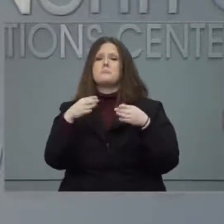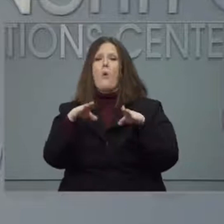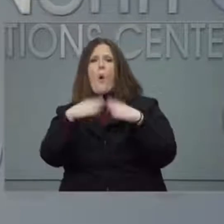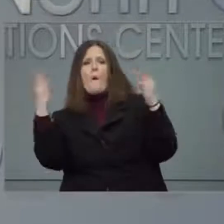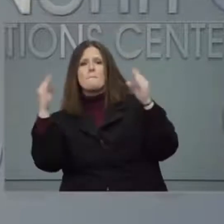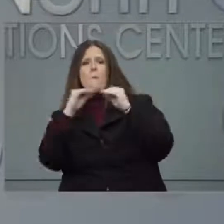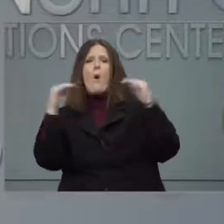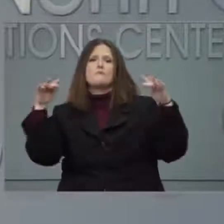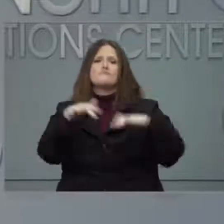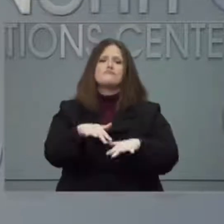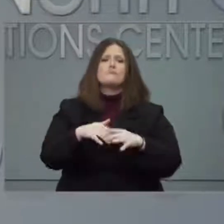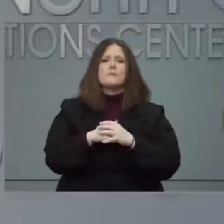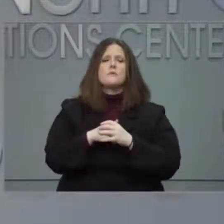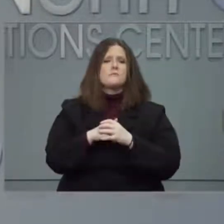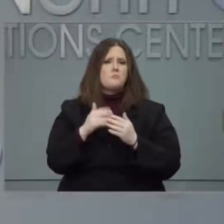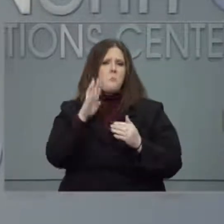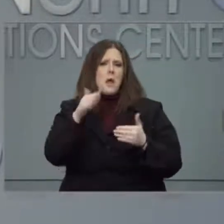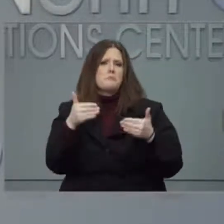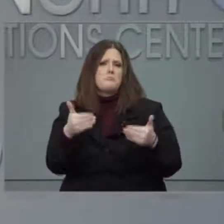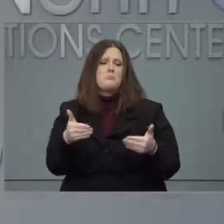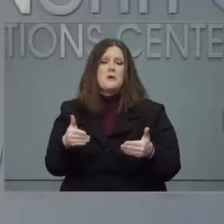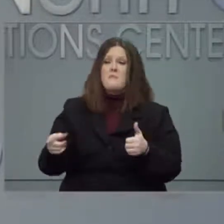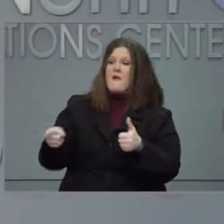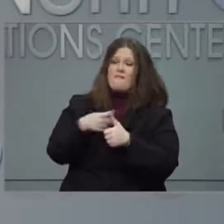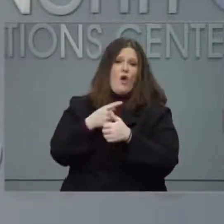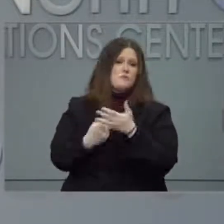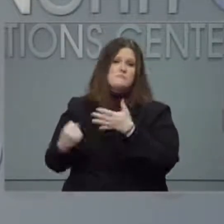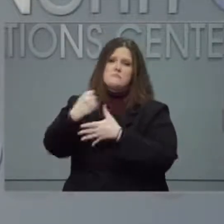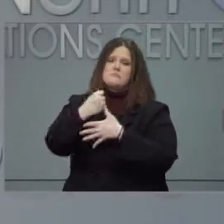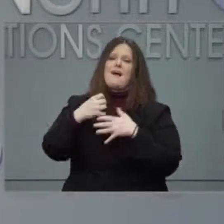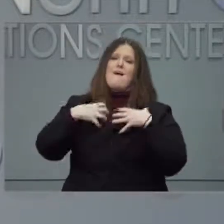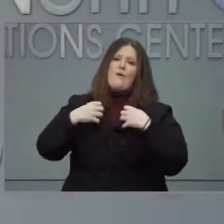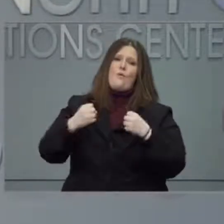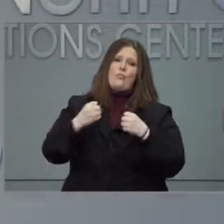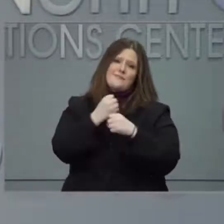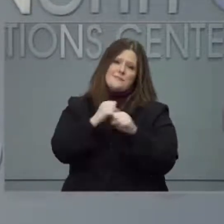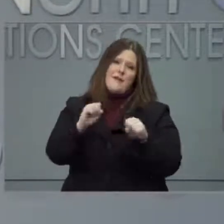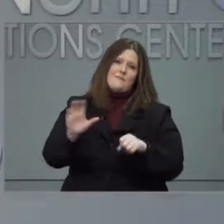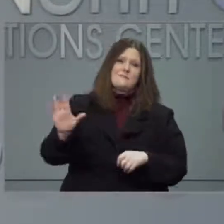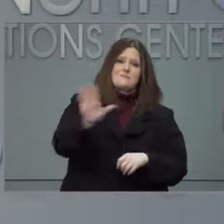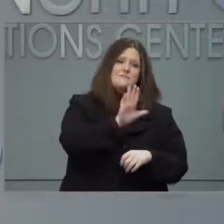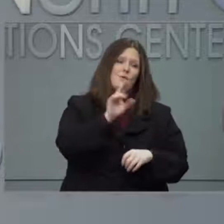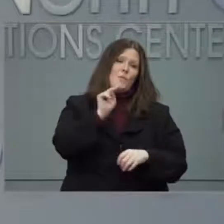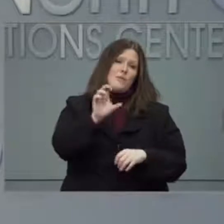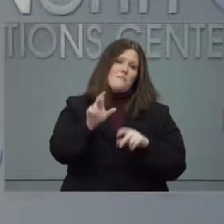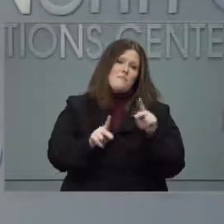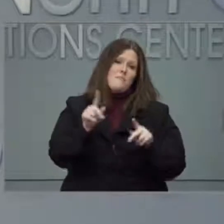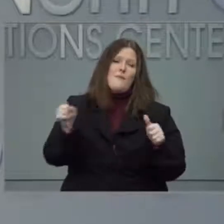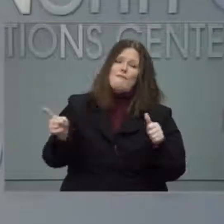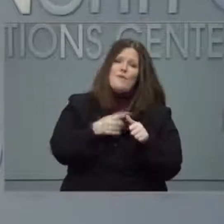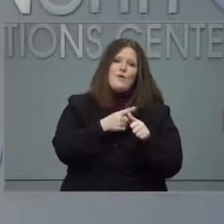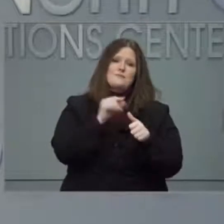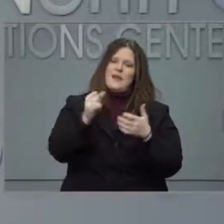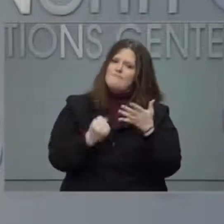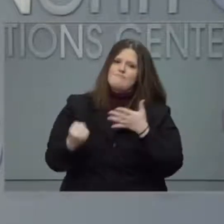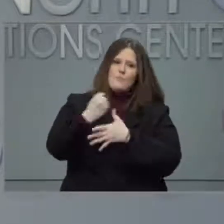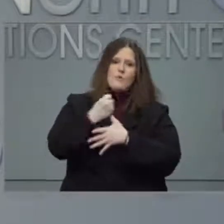going to put health and safety of people first, and we'll do what we need to do in order to make sure that that happens.